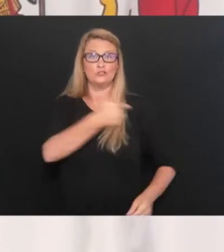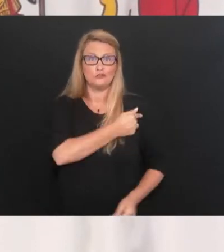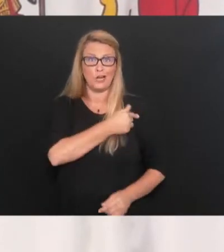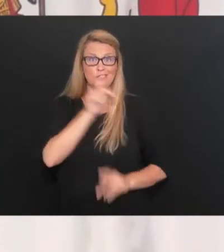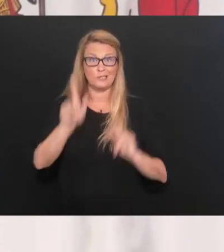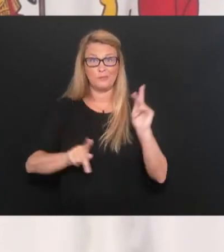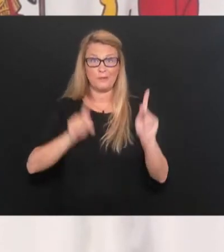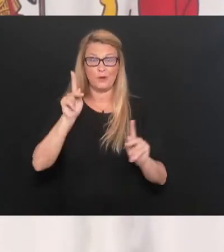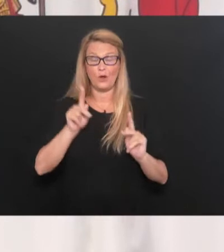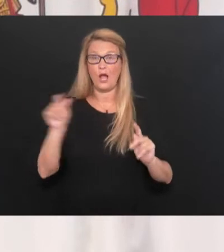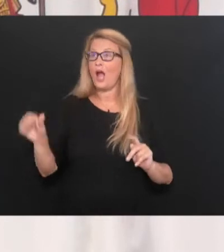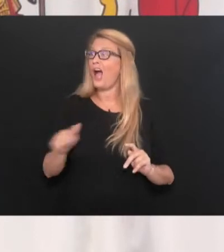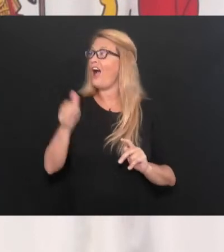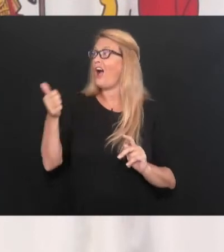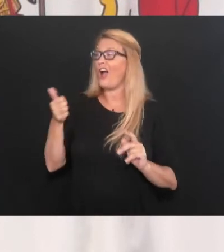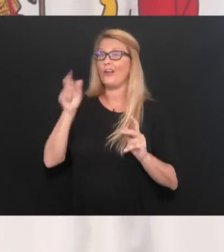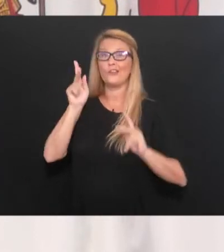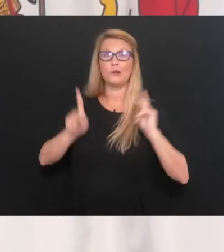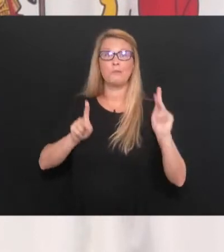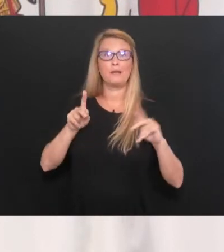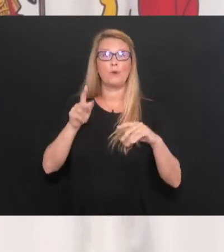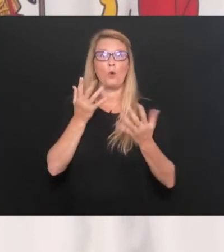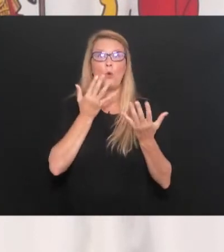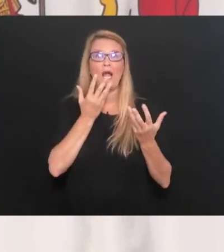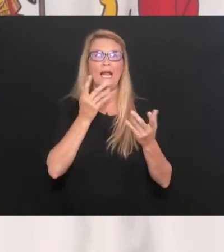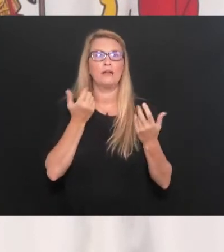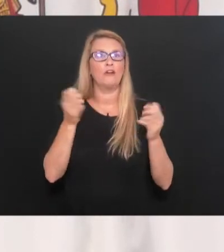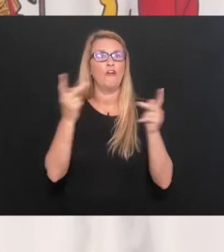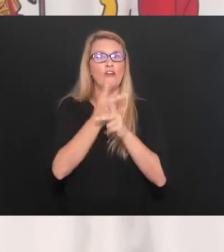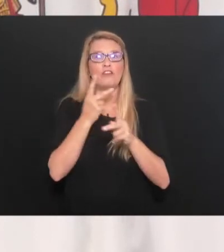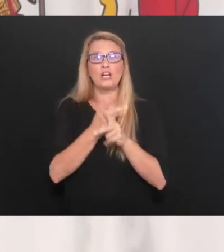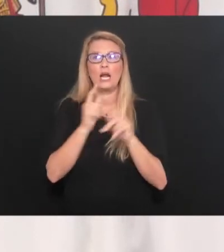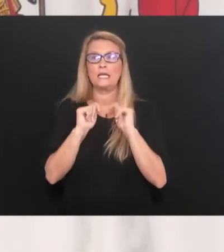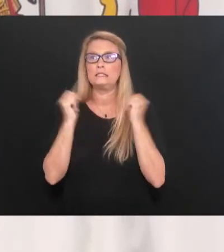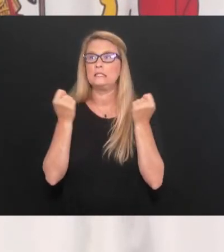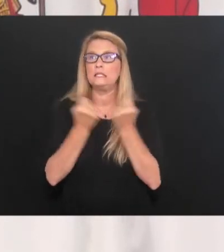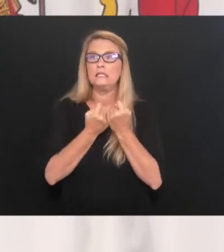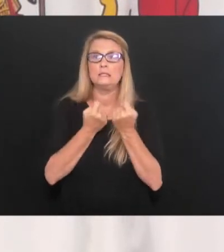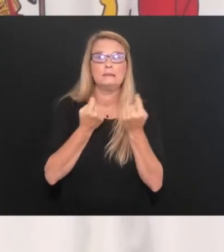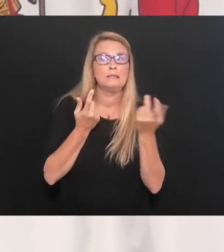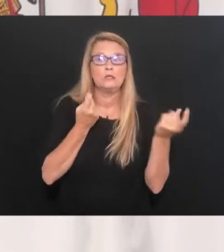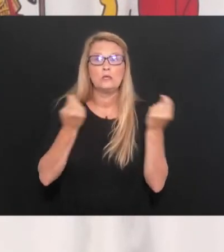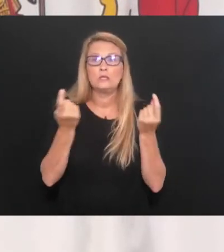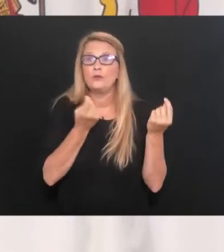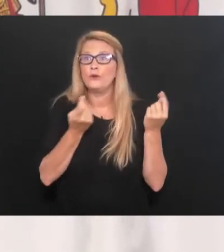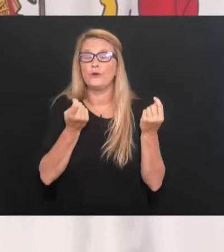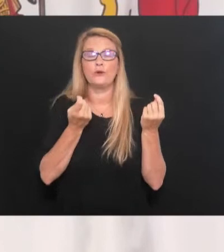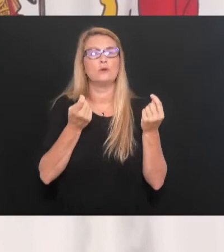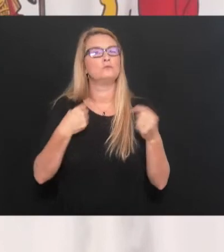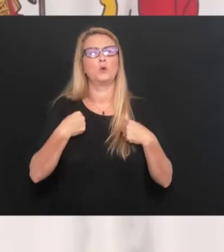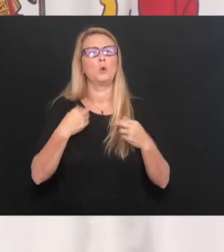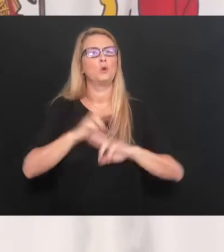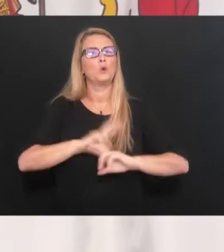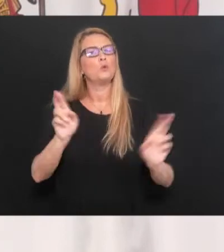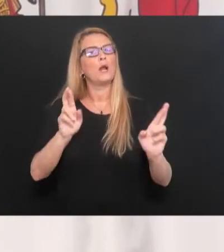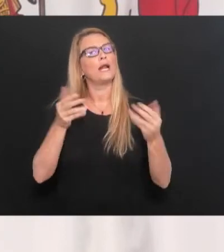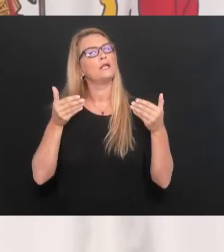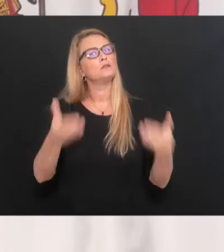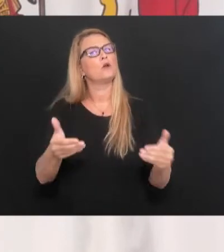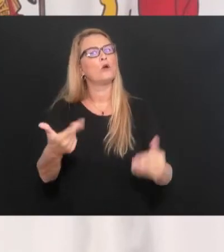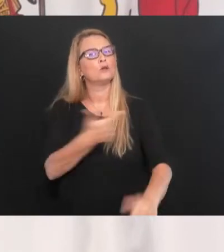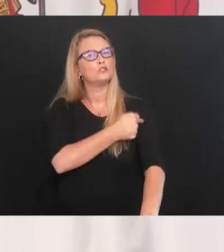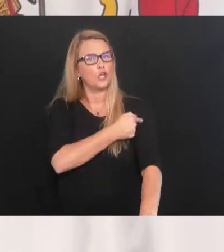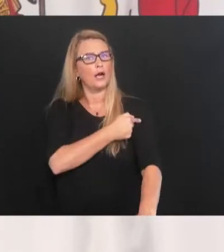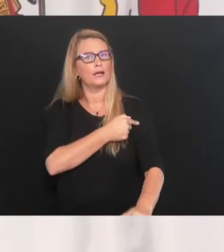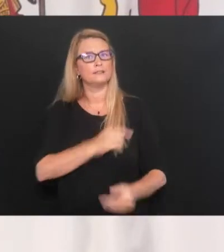While everybody else was sitting around on their hands trying to figure out what in the world to do, we got the shots in arms of